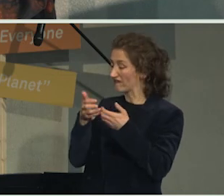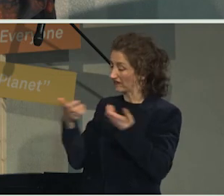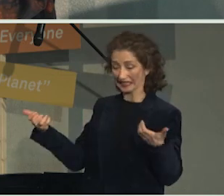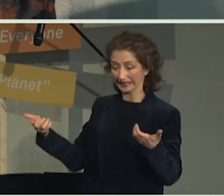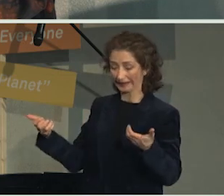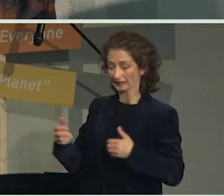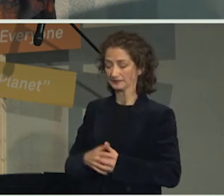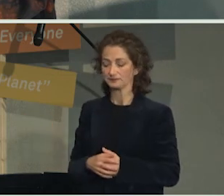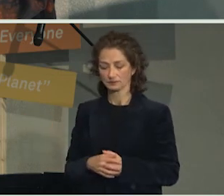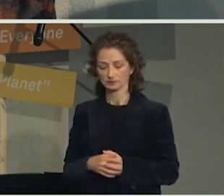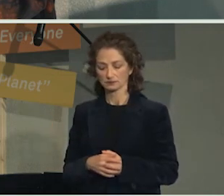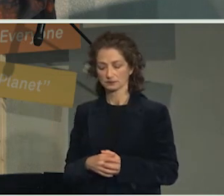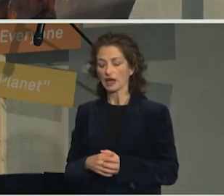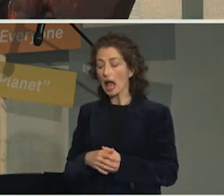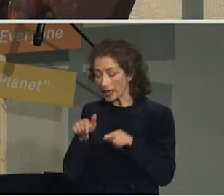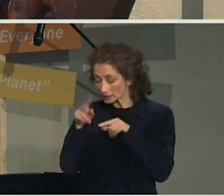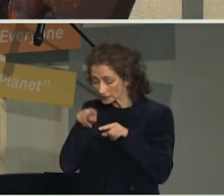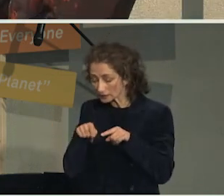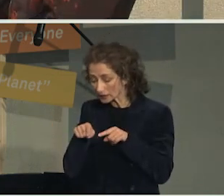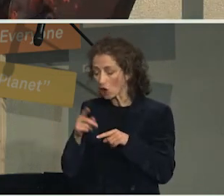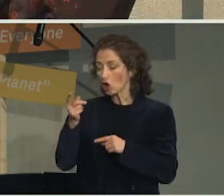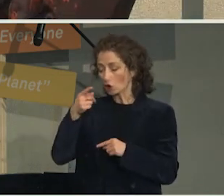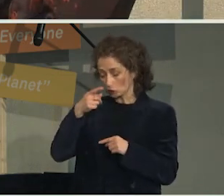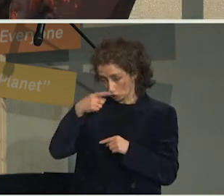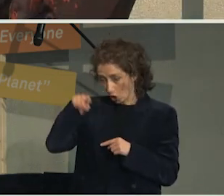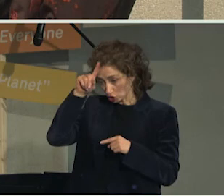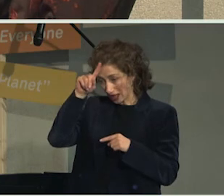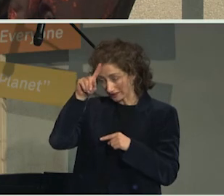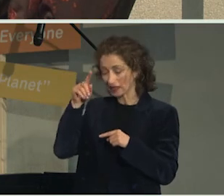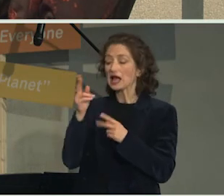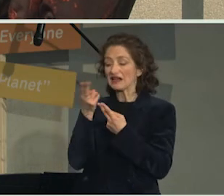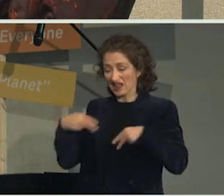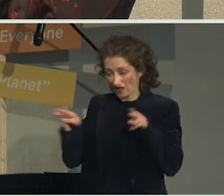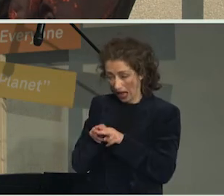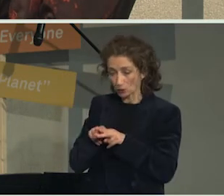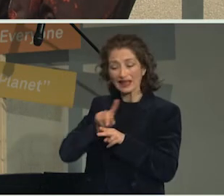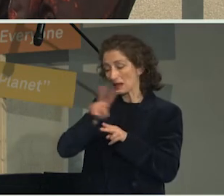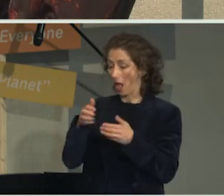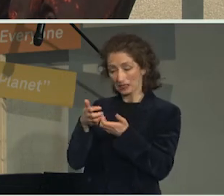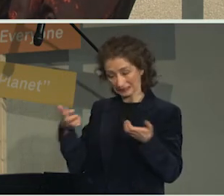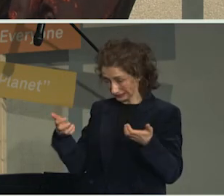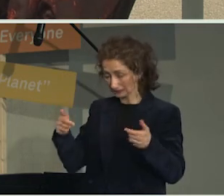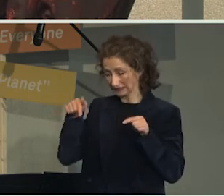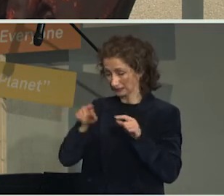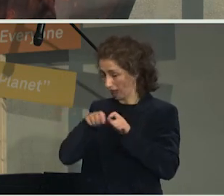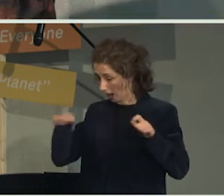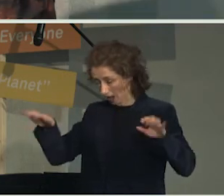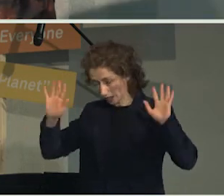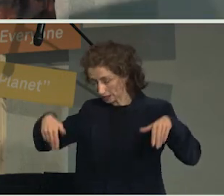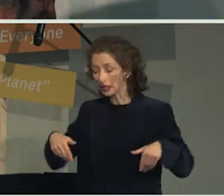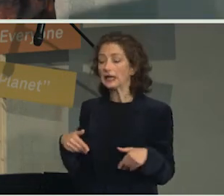executive board of the Center of Germany, Reunited, Never Divided, short CFR and da-da-da-da,